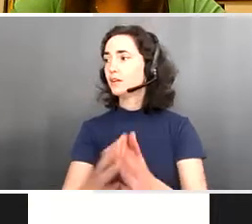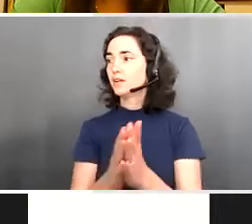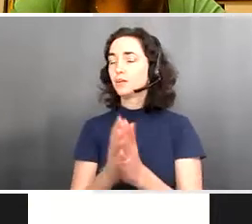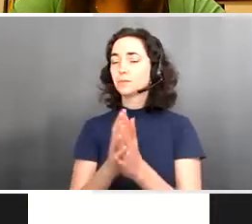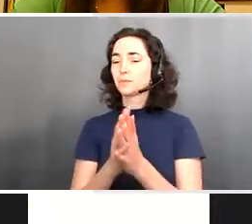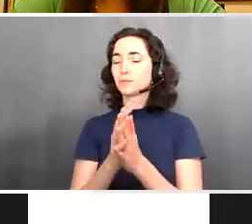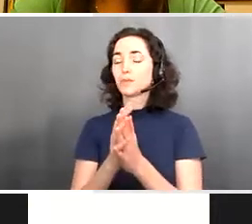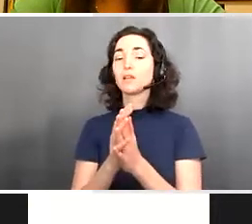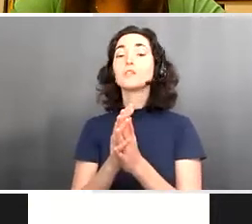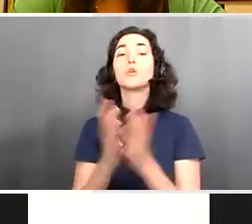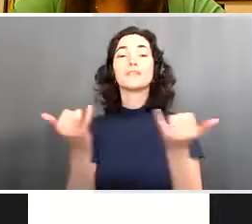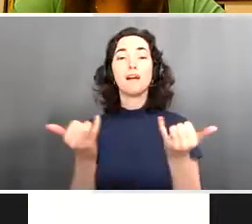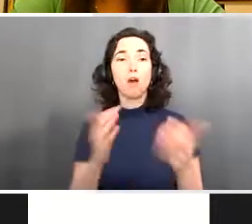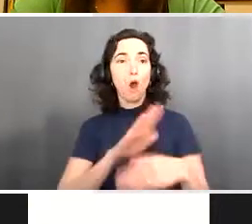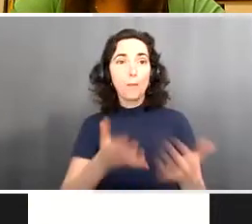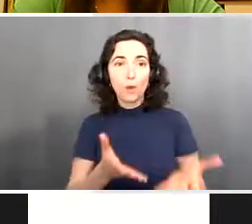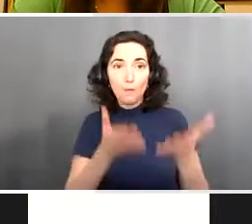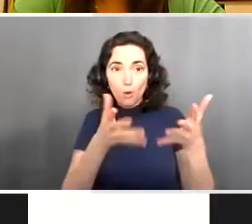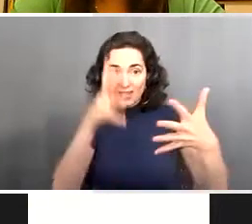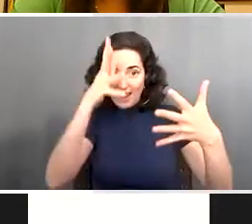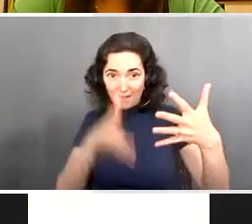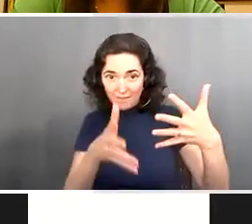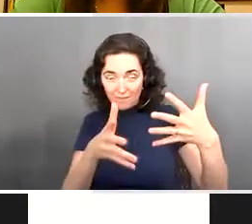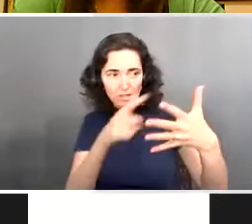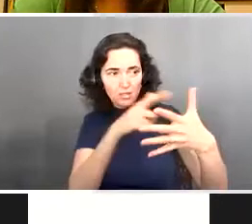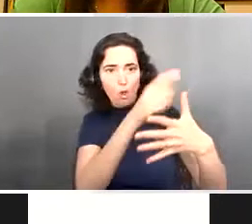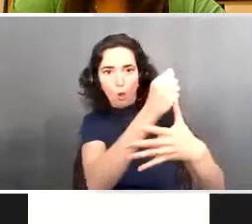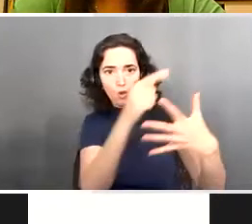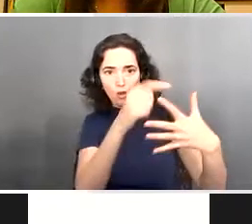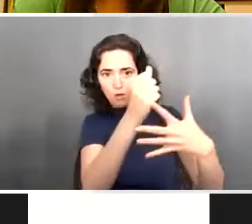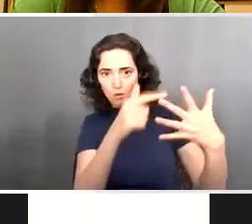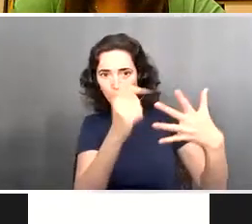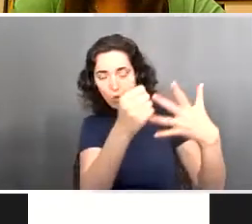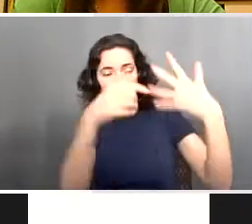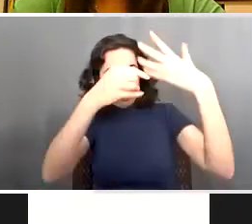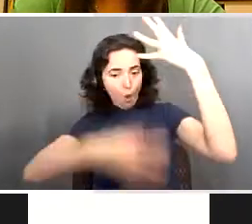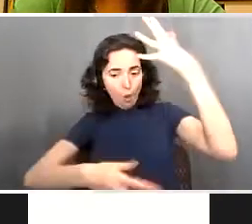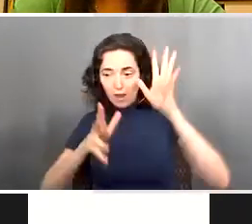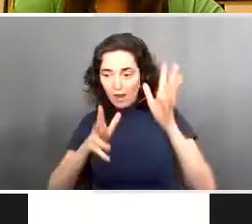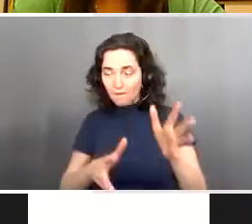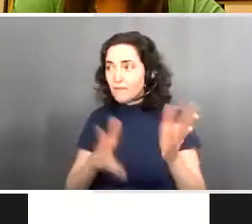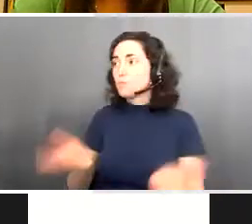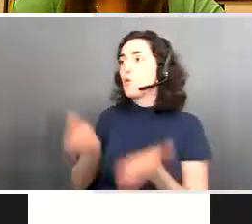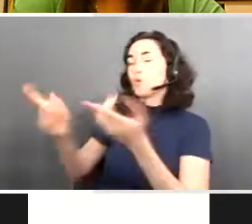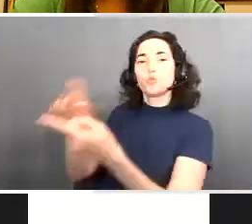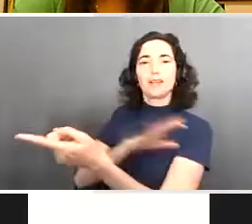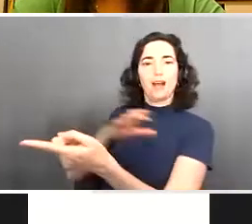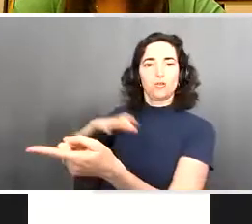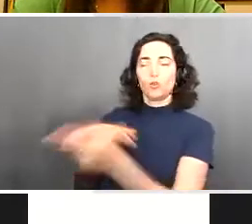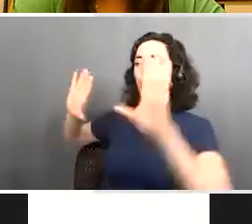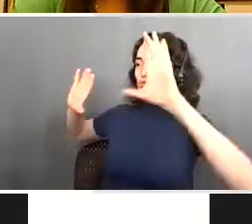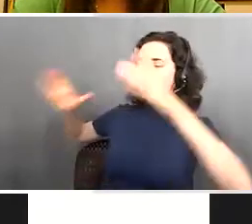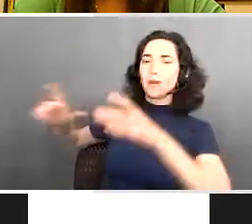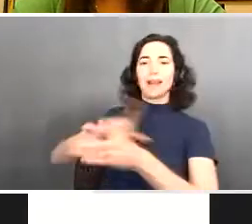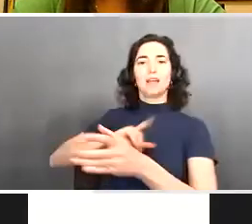proposals to the council as one slate of legislative ideas that we would recommend the